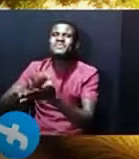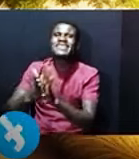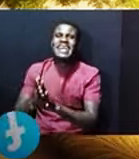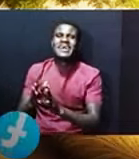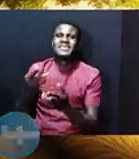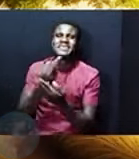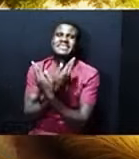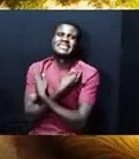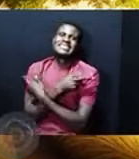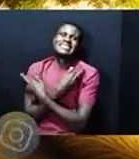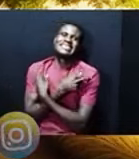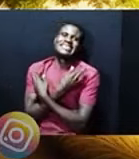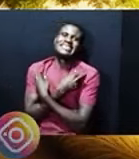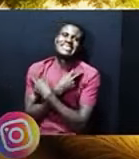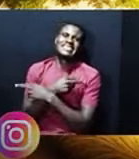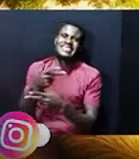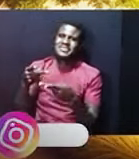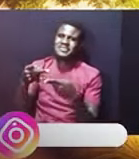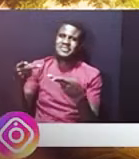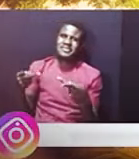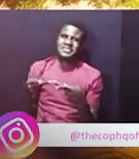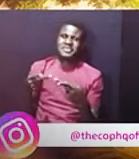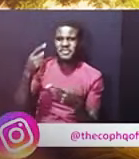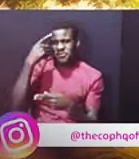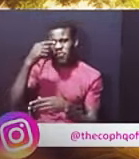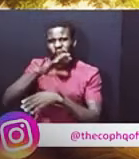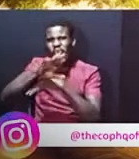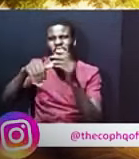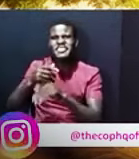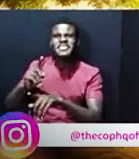resting places for all sorts of